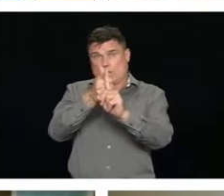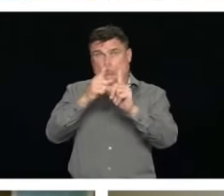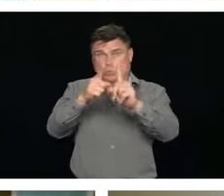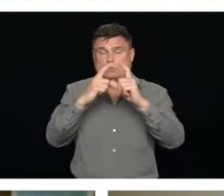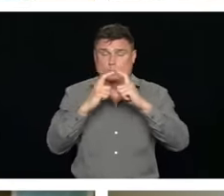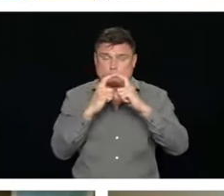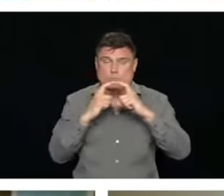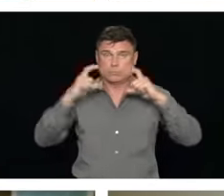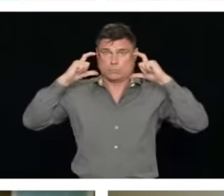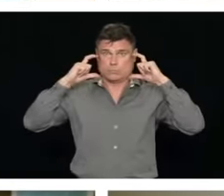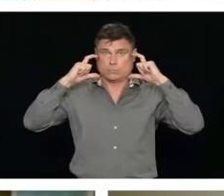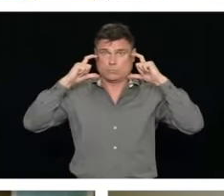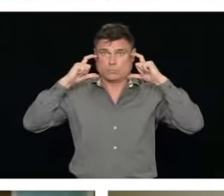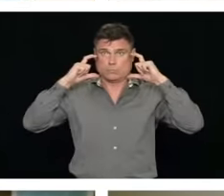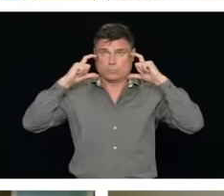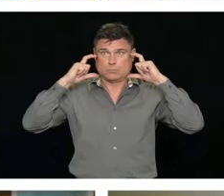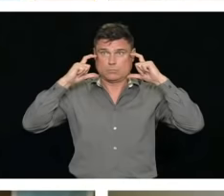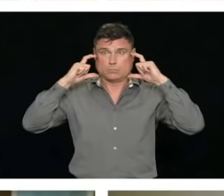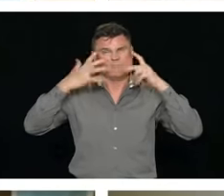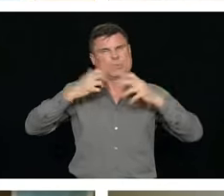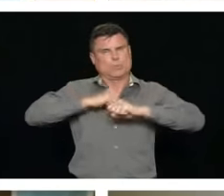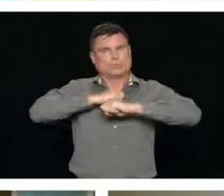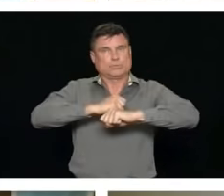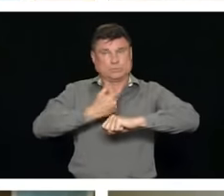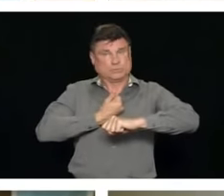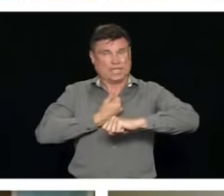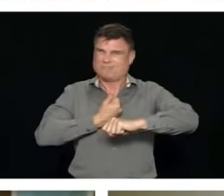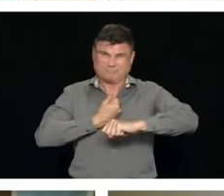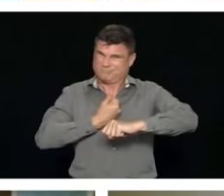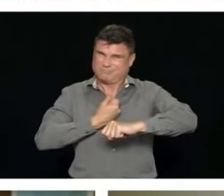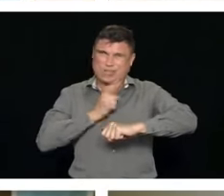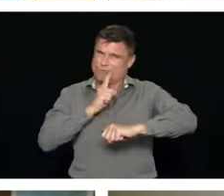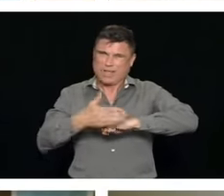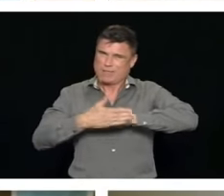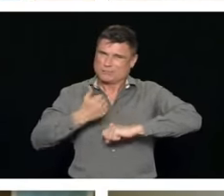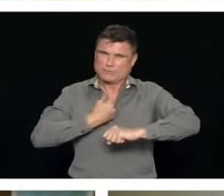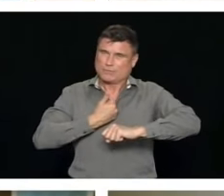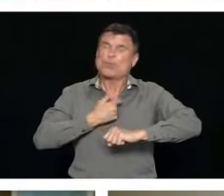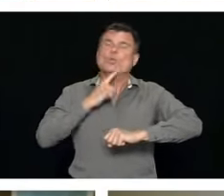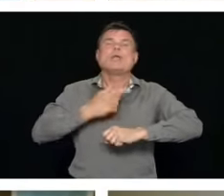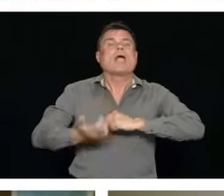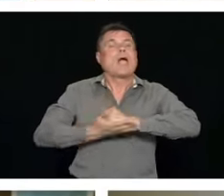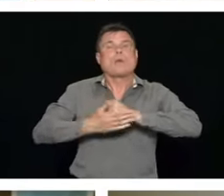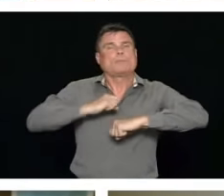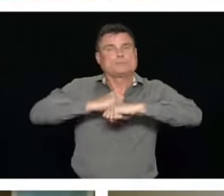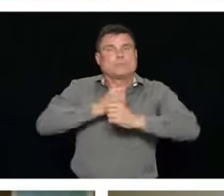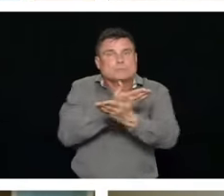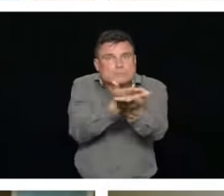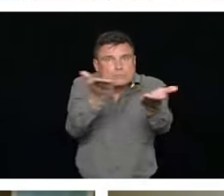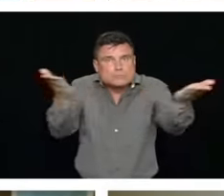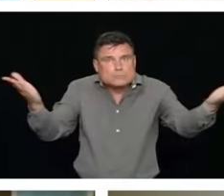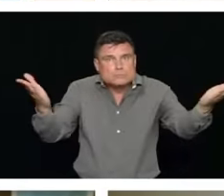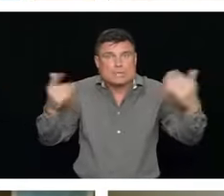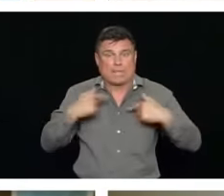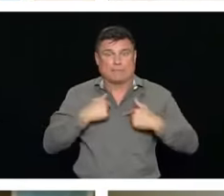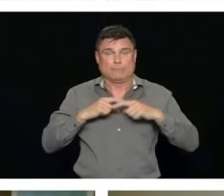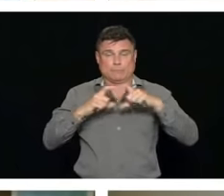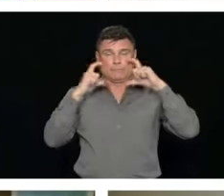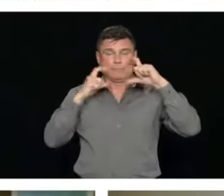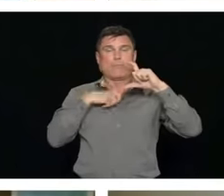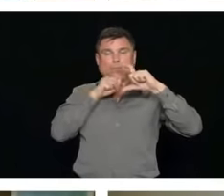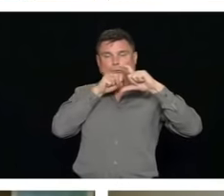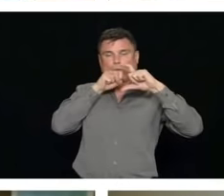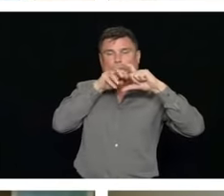not recommending the use of masks in schools. I think if there are some children